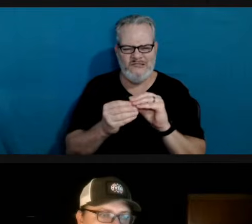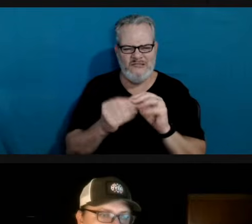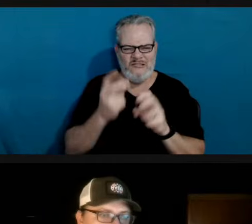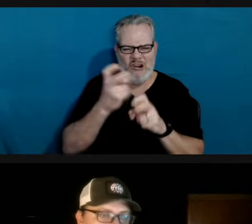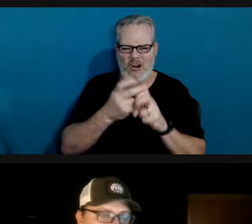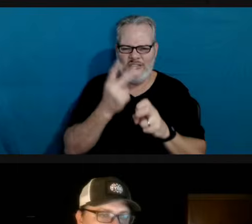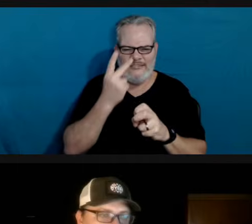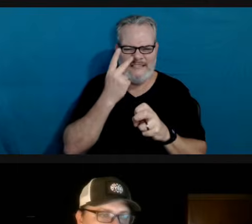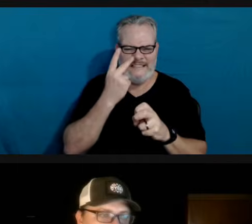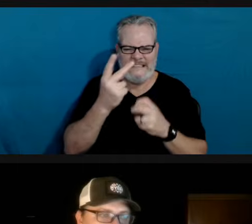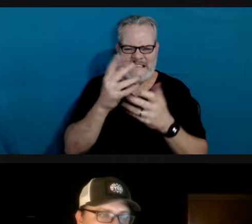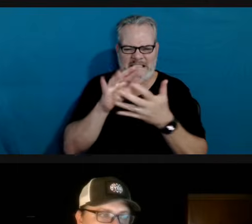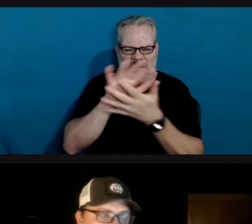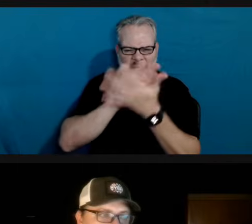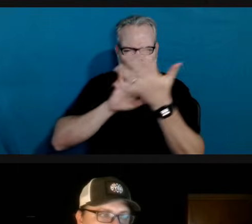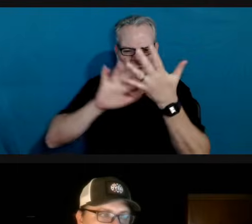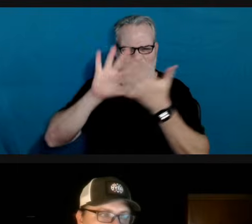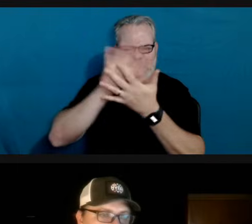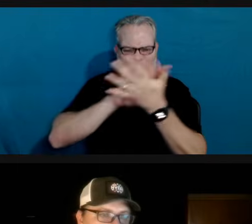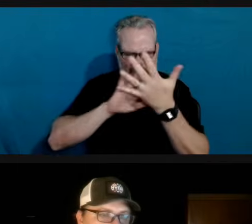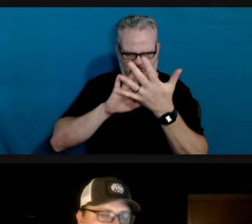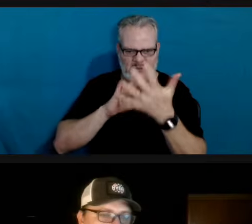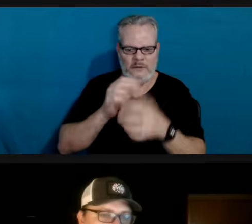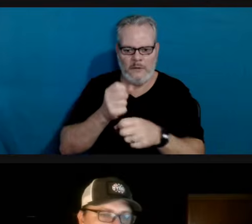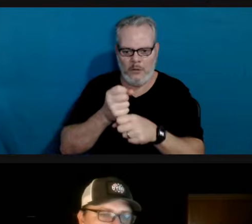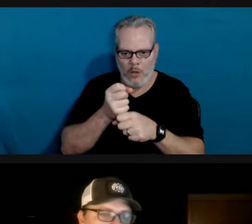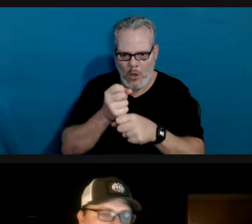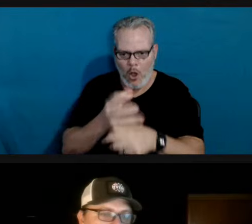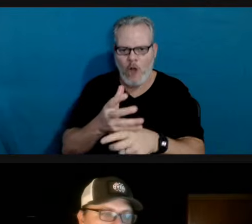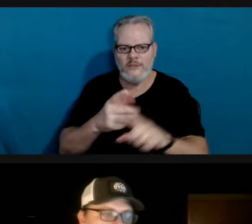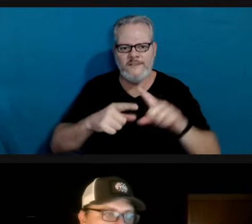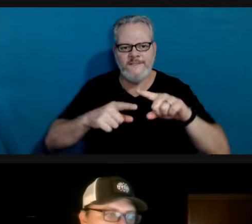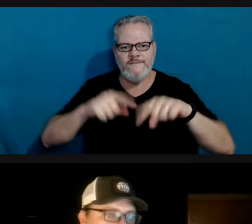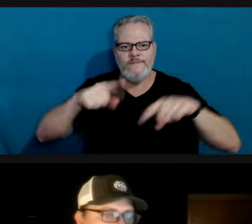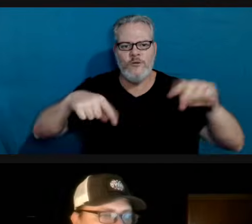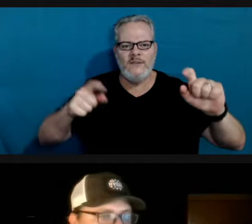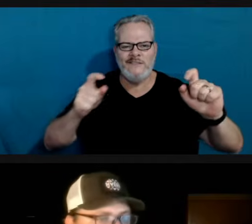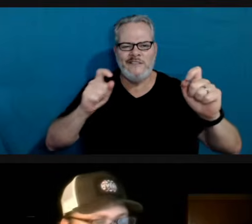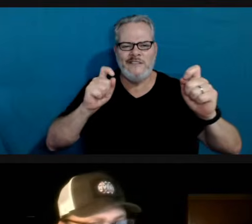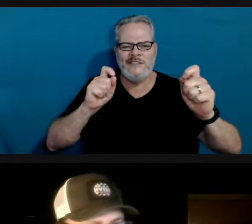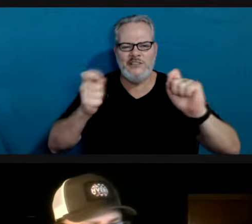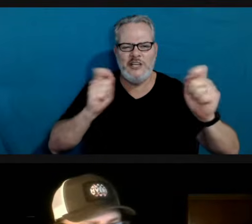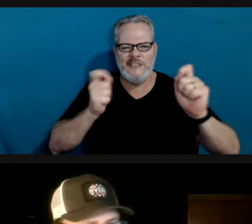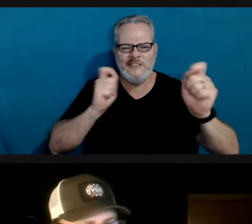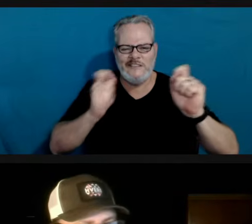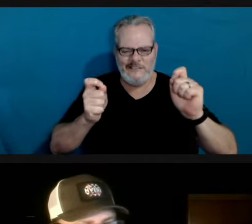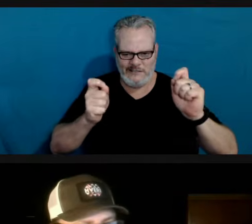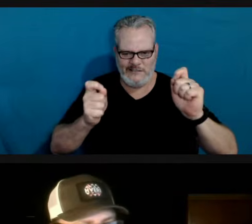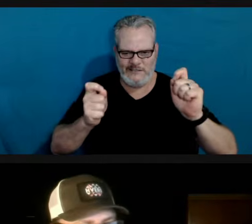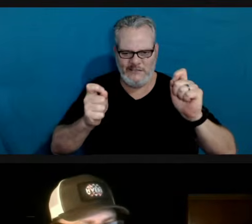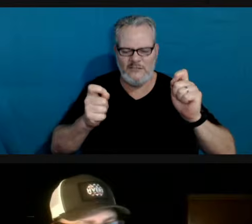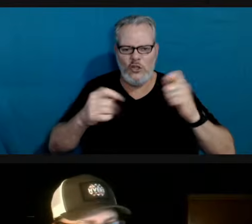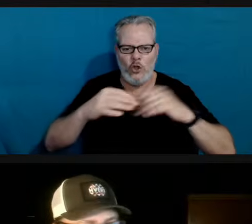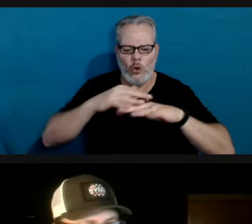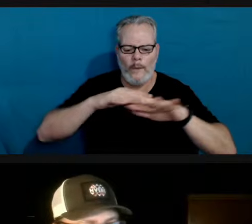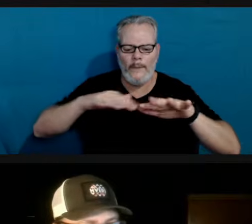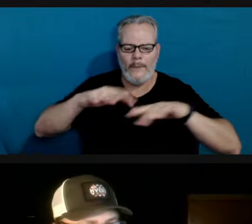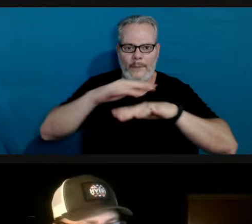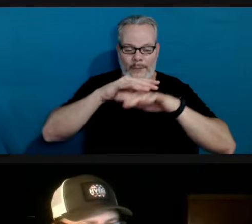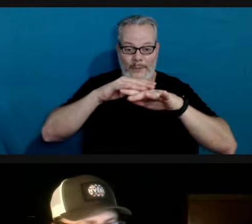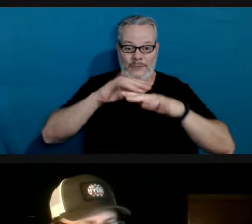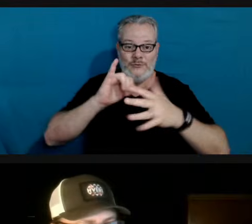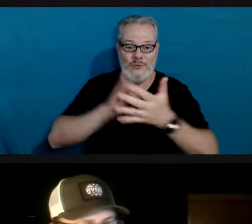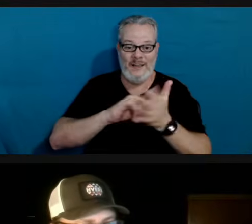falling and rising and falling, causing the tremor and as little variations until and degassing and all of that. So that's the highlight of the volcanic